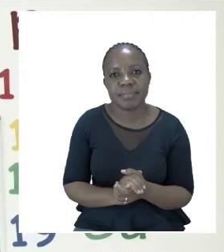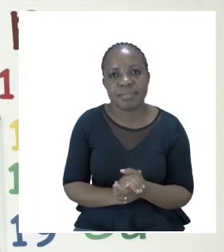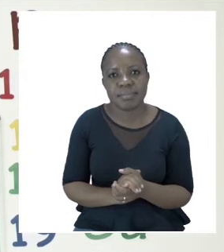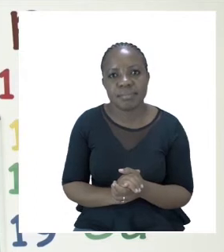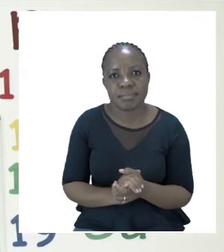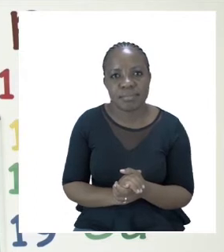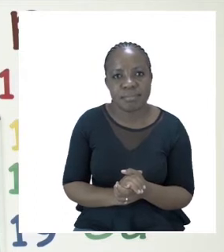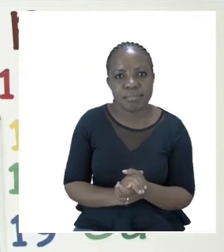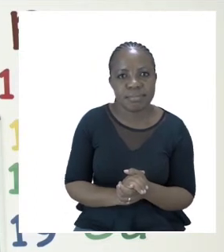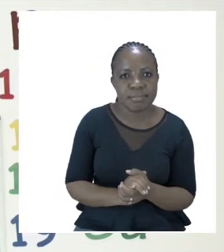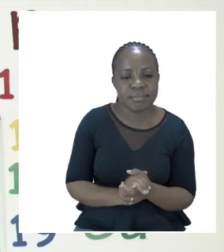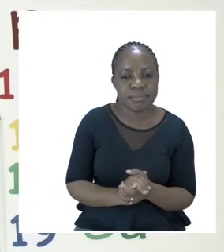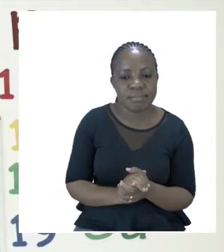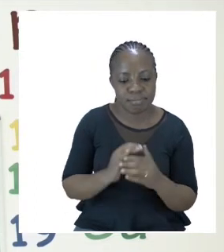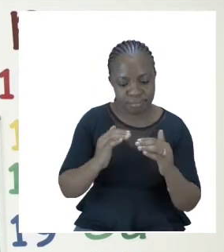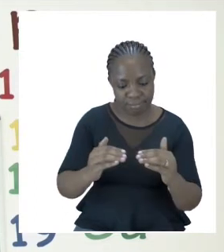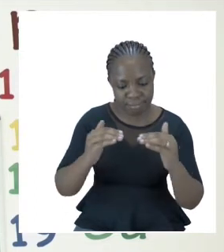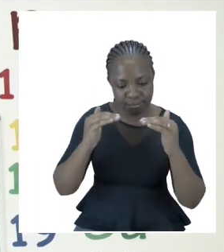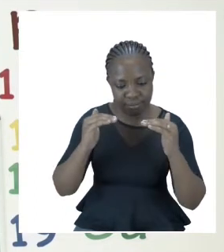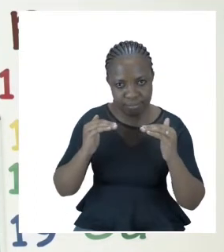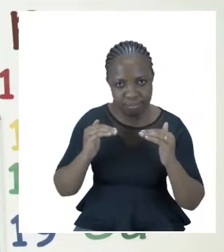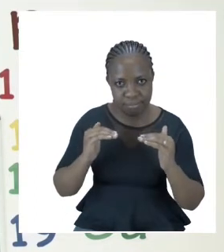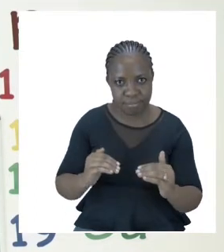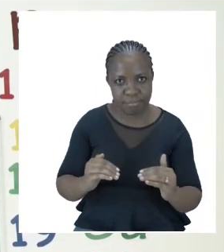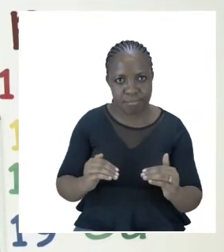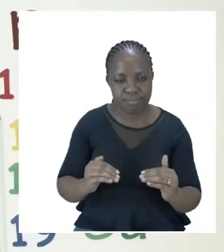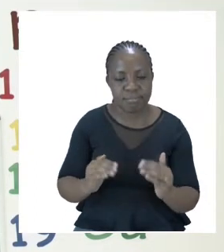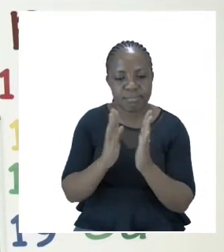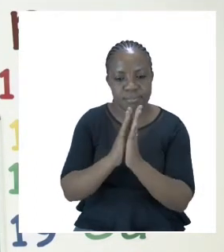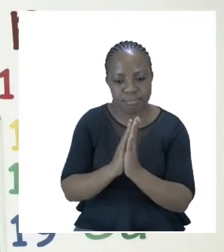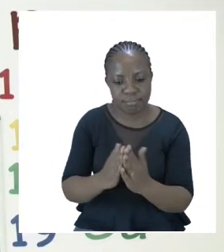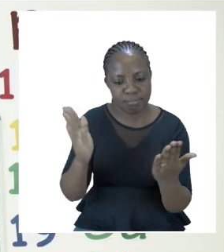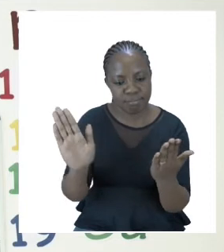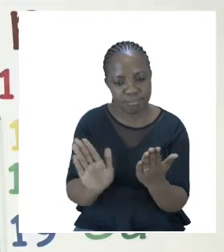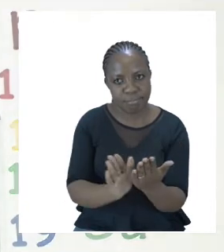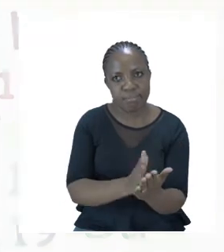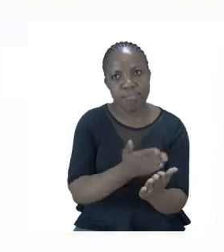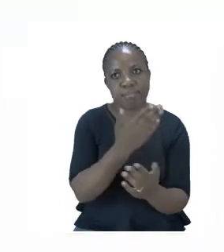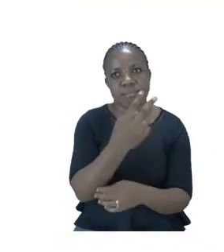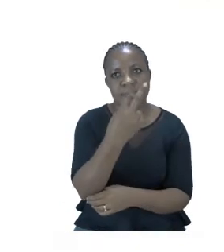on to the next exercise on page 26.